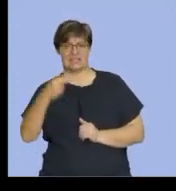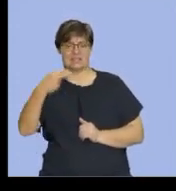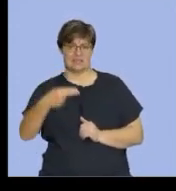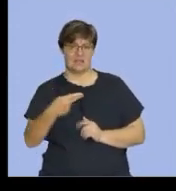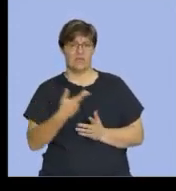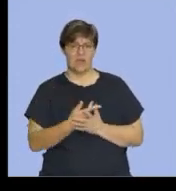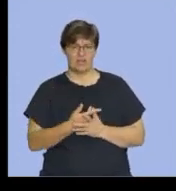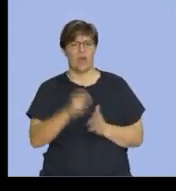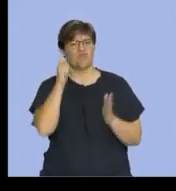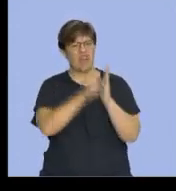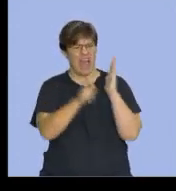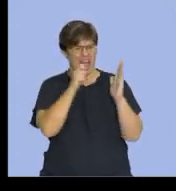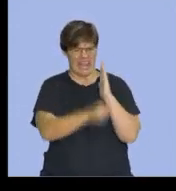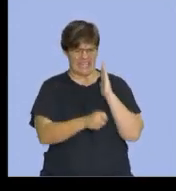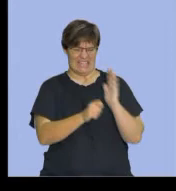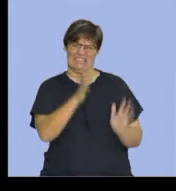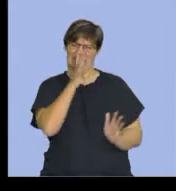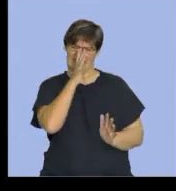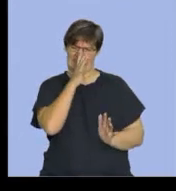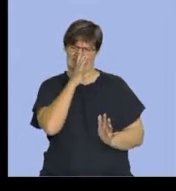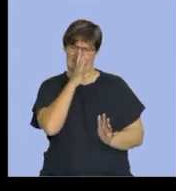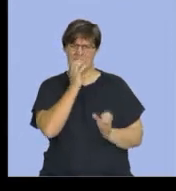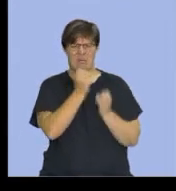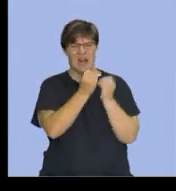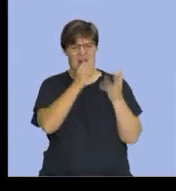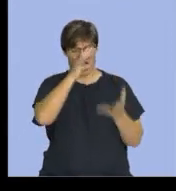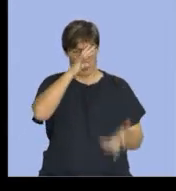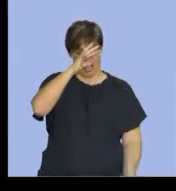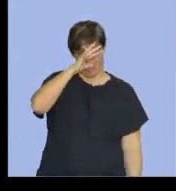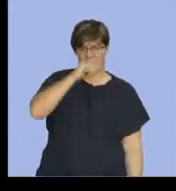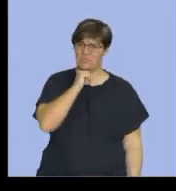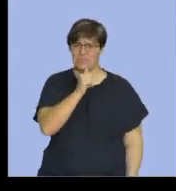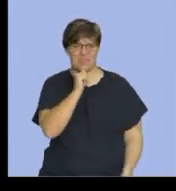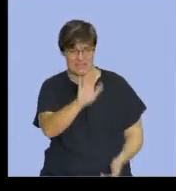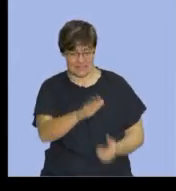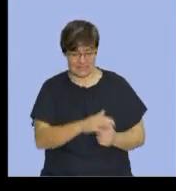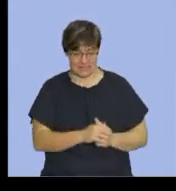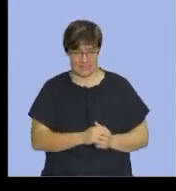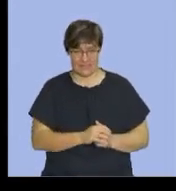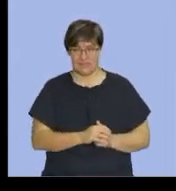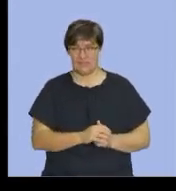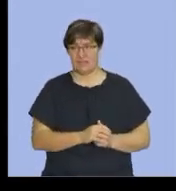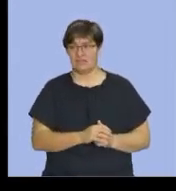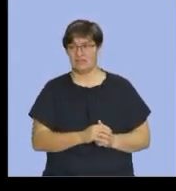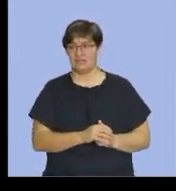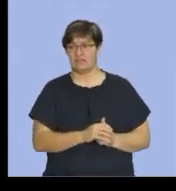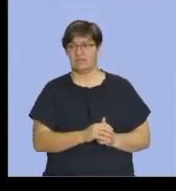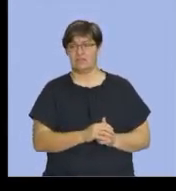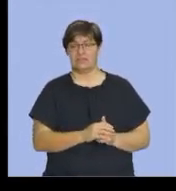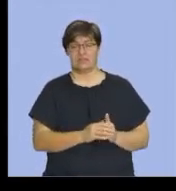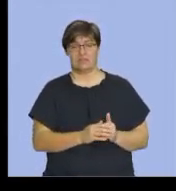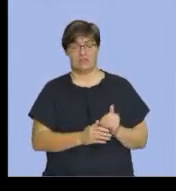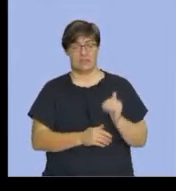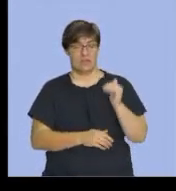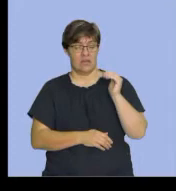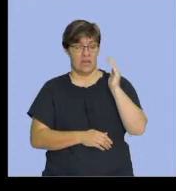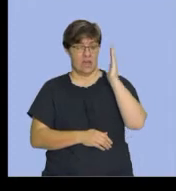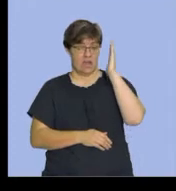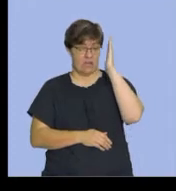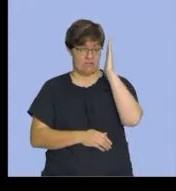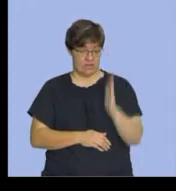horrible with all the writing. Like, things get big, but it doesn't matter. So my vertical was